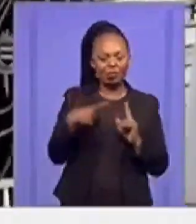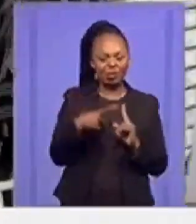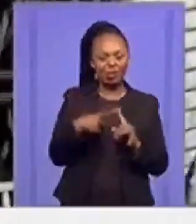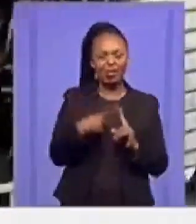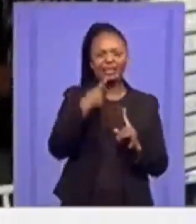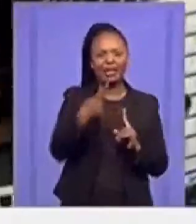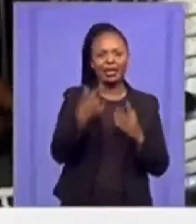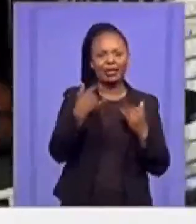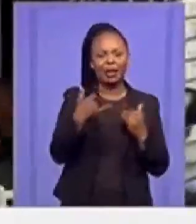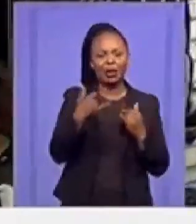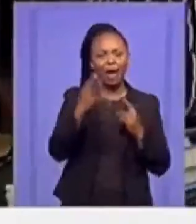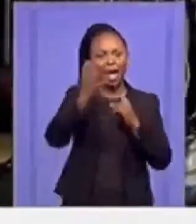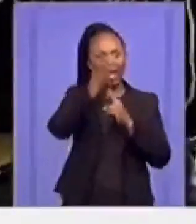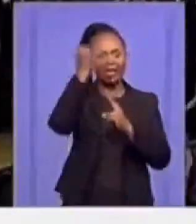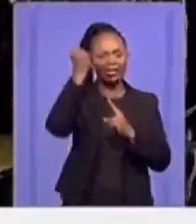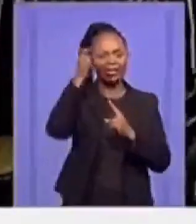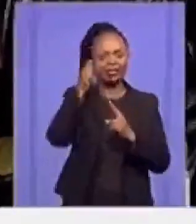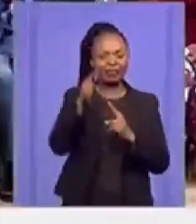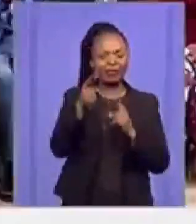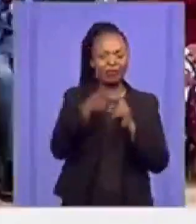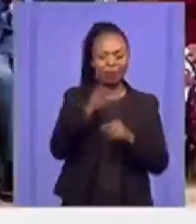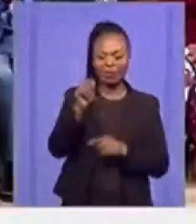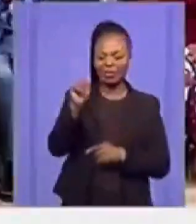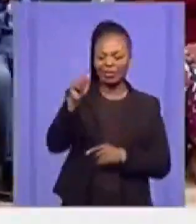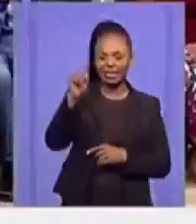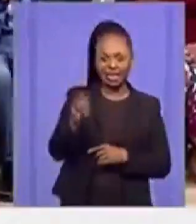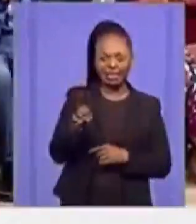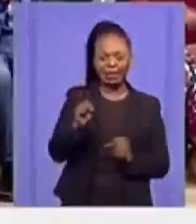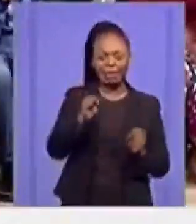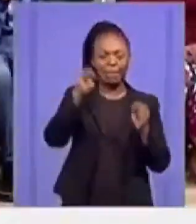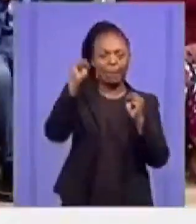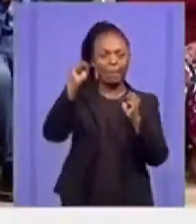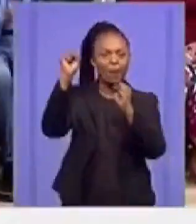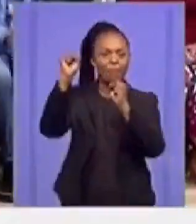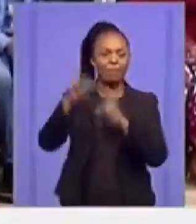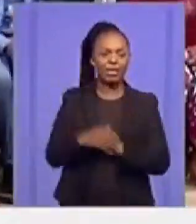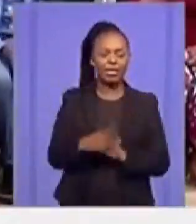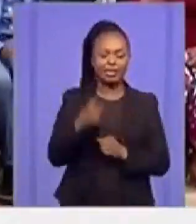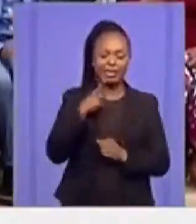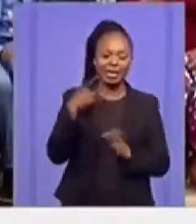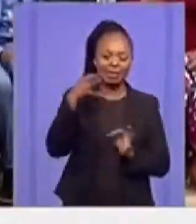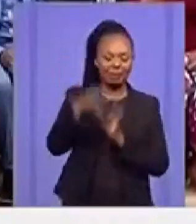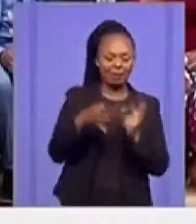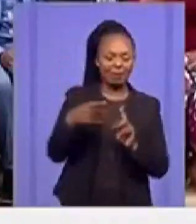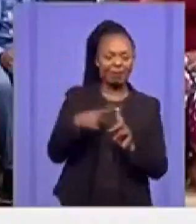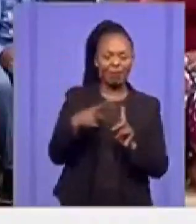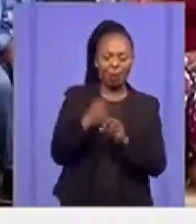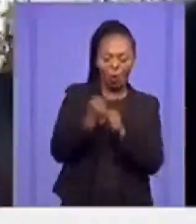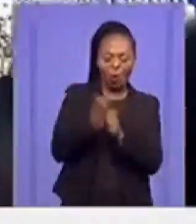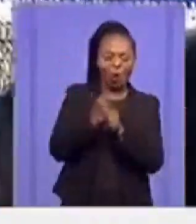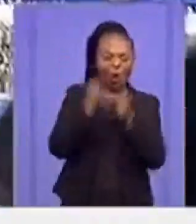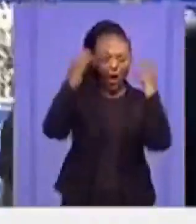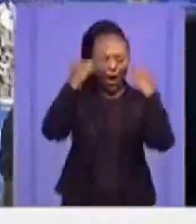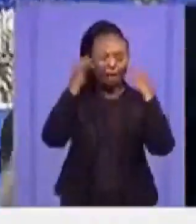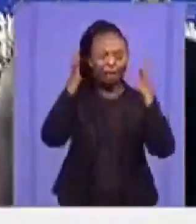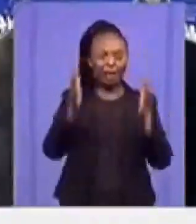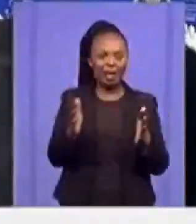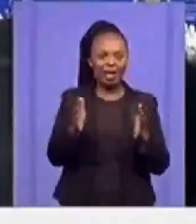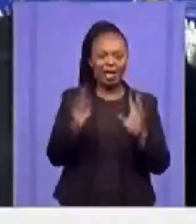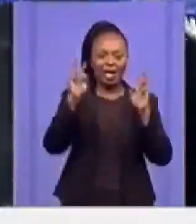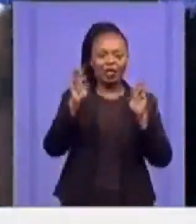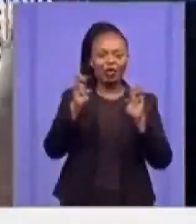ka seabo seo yena Tate Magwe a bileng le sona a hlalosa hore o ne a sa sebetse haholo fela ha o bua mona lefapheng